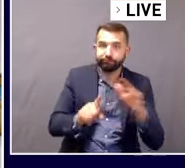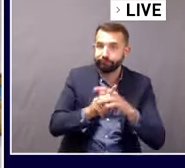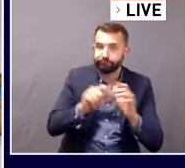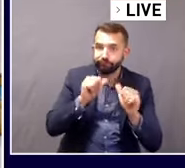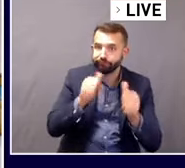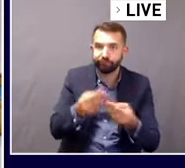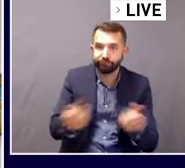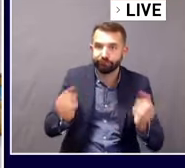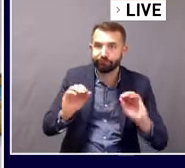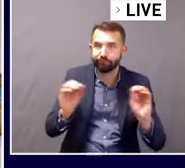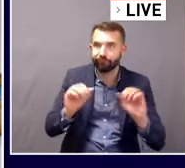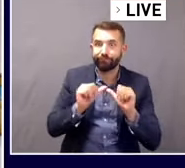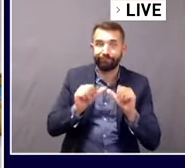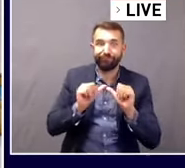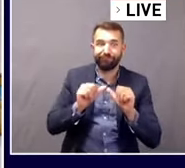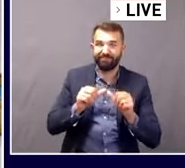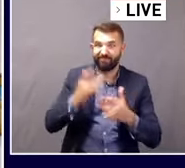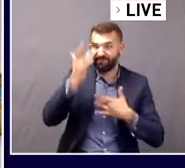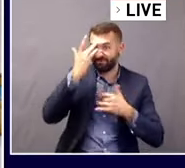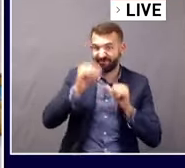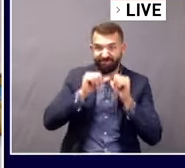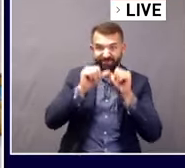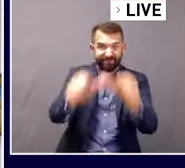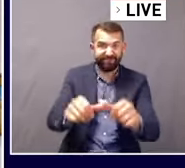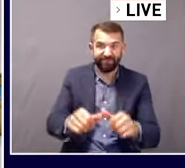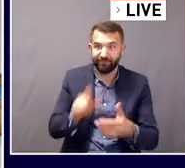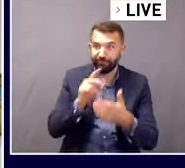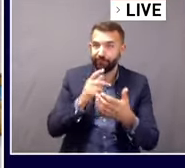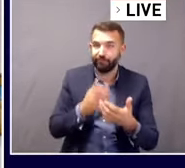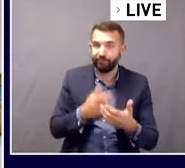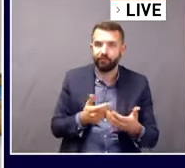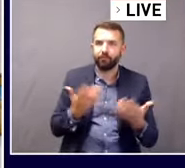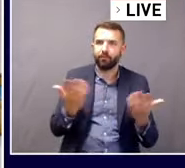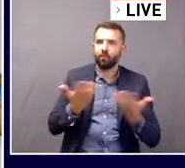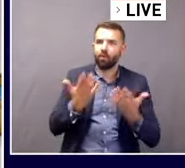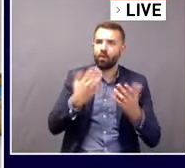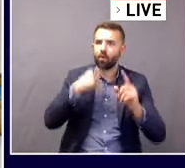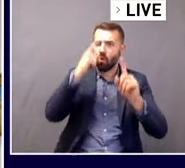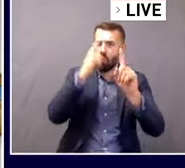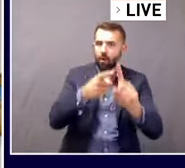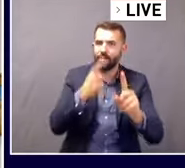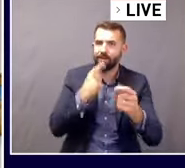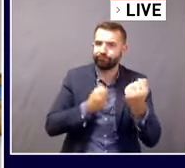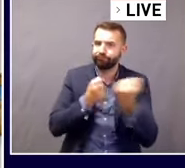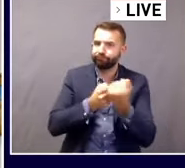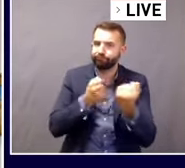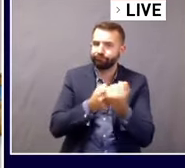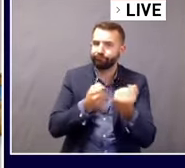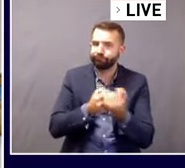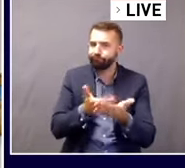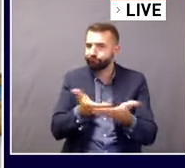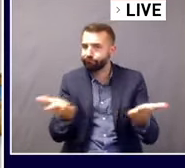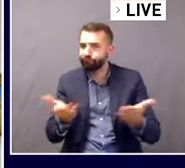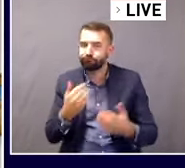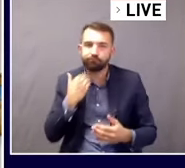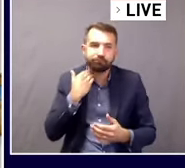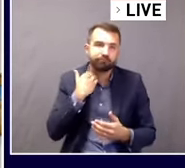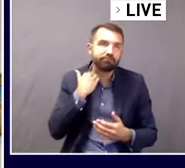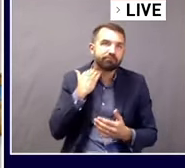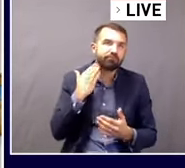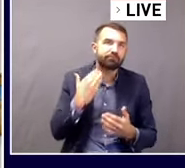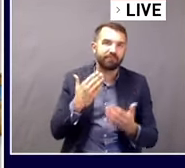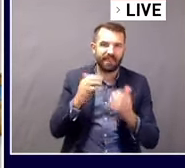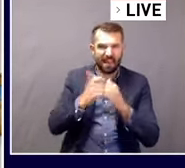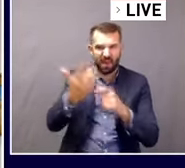to support them? Wait, Amy, how do you know that they're the same 2 cases? Just watching how the numbers have stayed